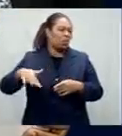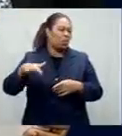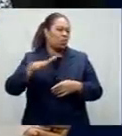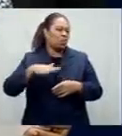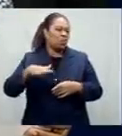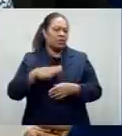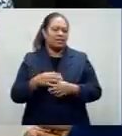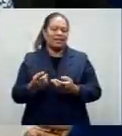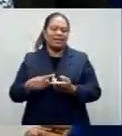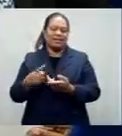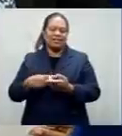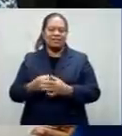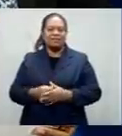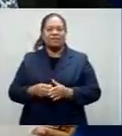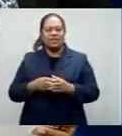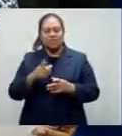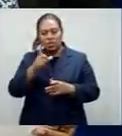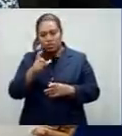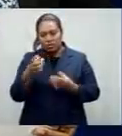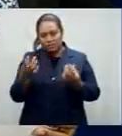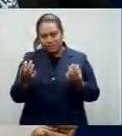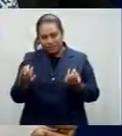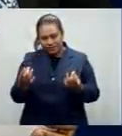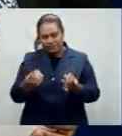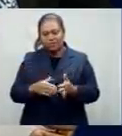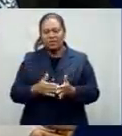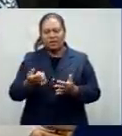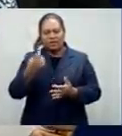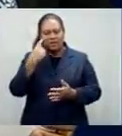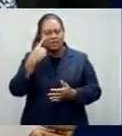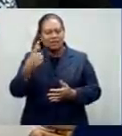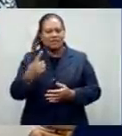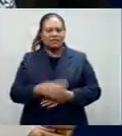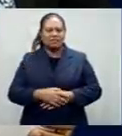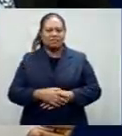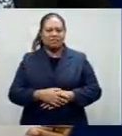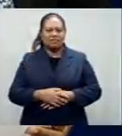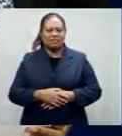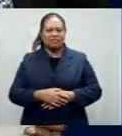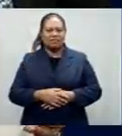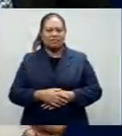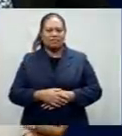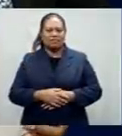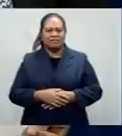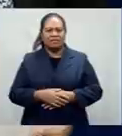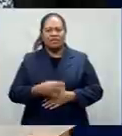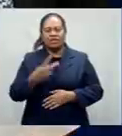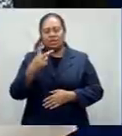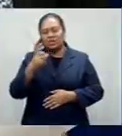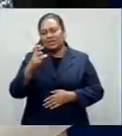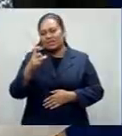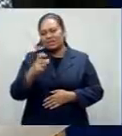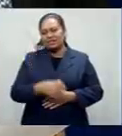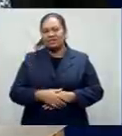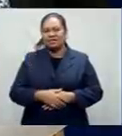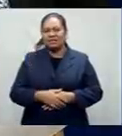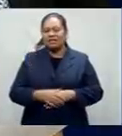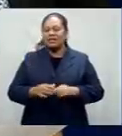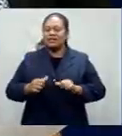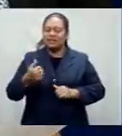the one. Commodities today saw crude oil bounce back to just under 2 cents to finish